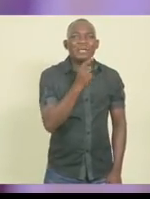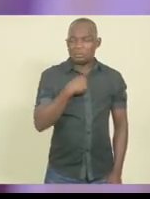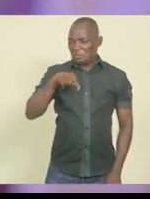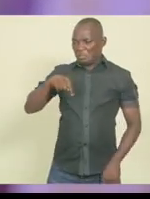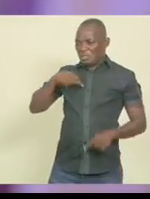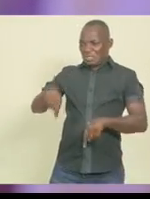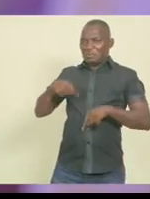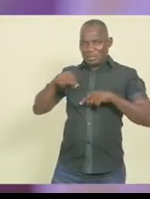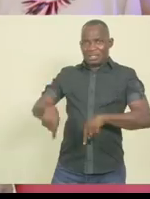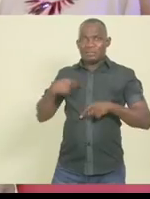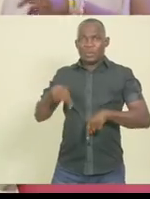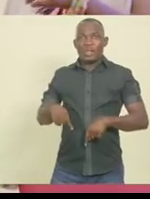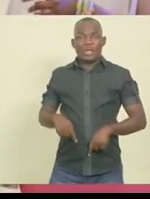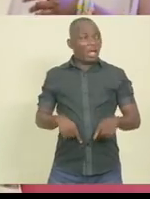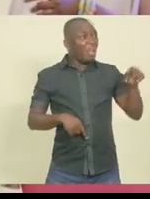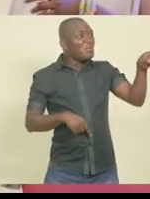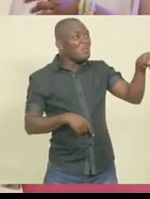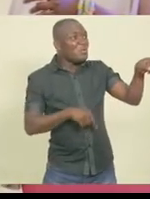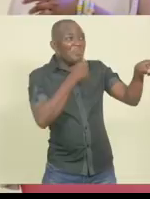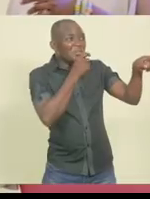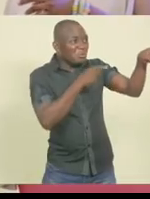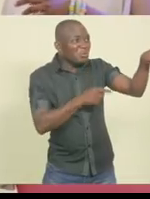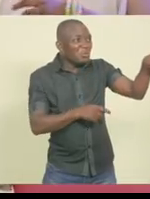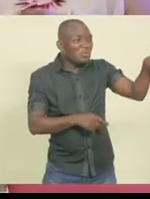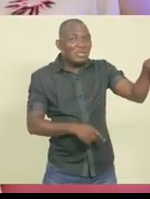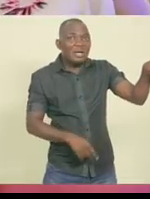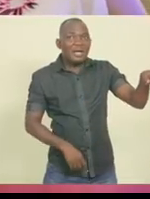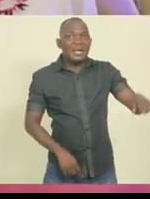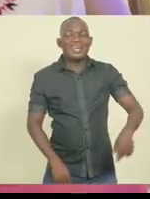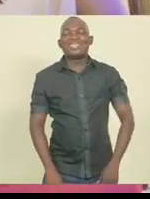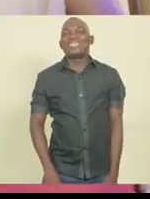I'm here. Oh, is that you?